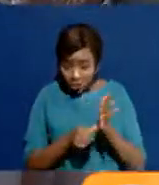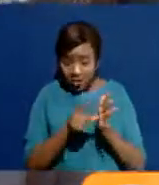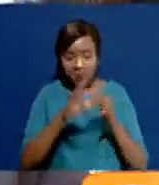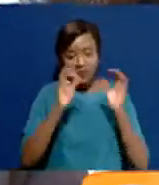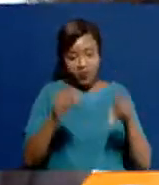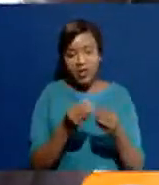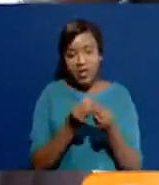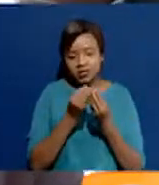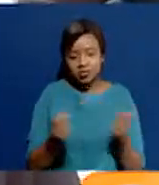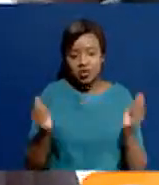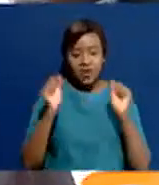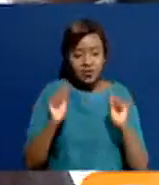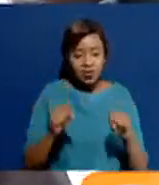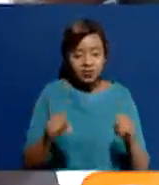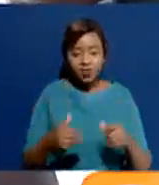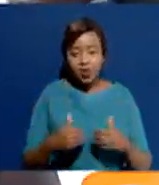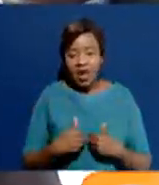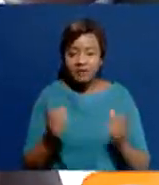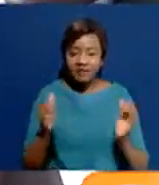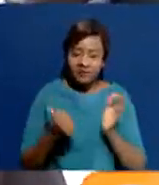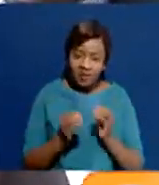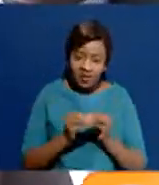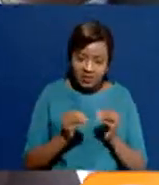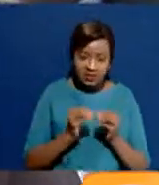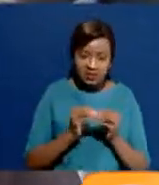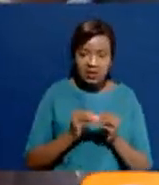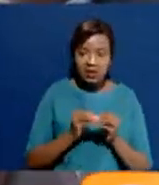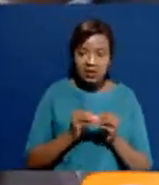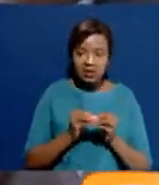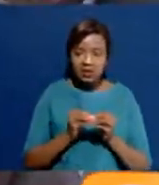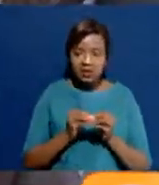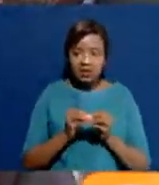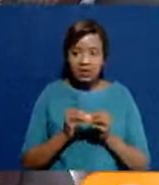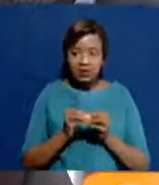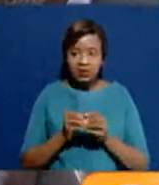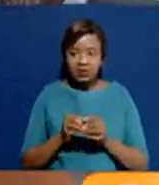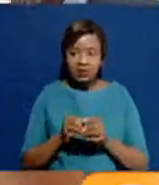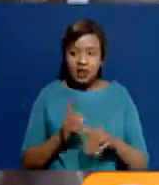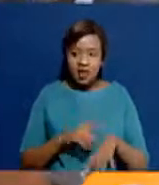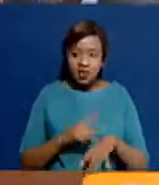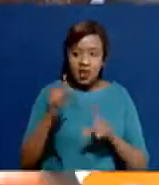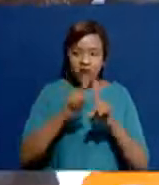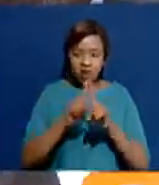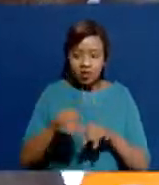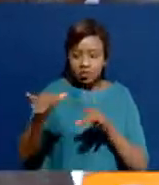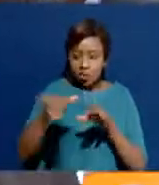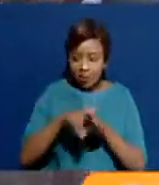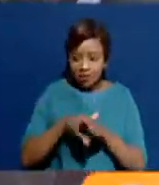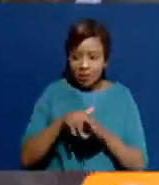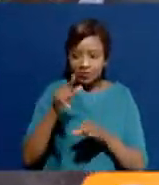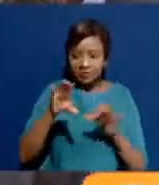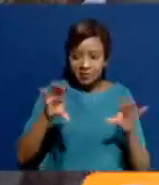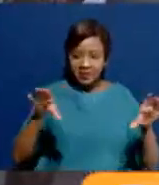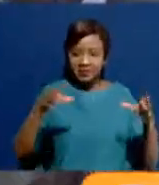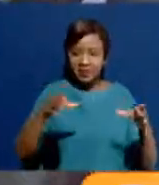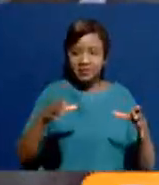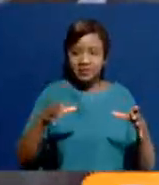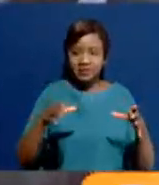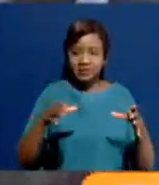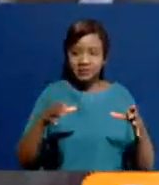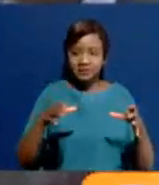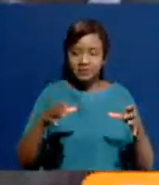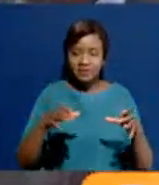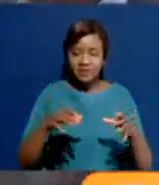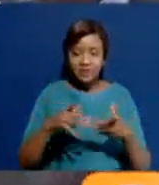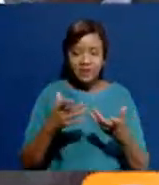have our meetings, and we shall call our meetings as and when. And the membership of the party will decide the future of the